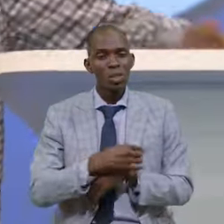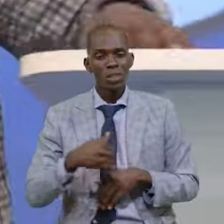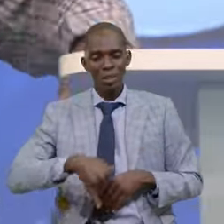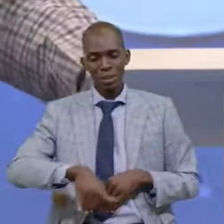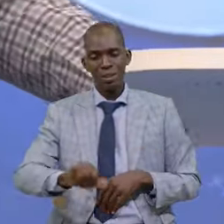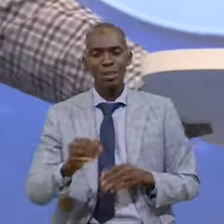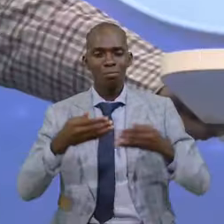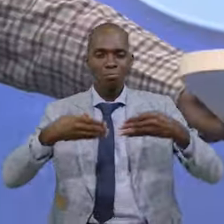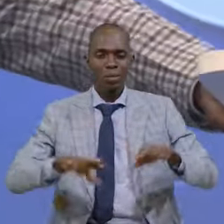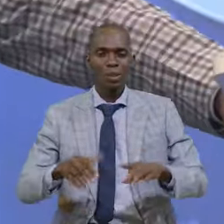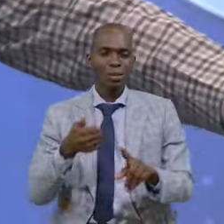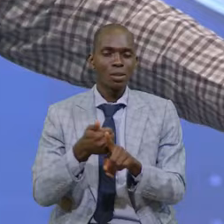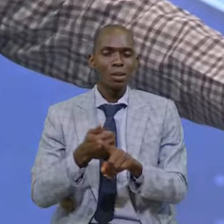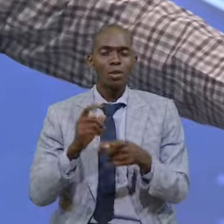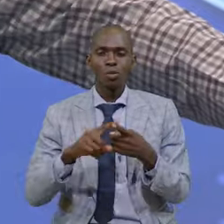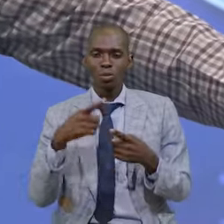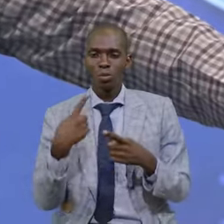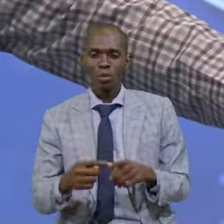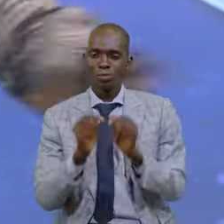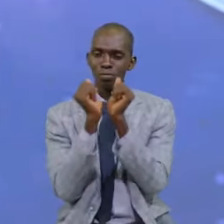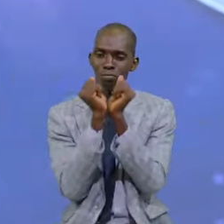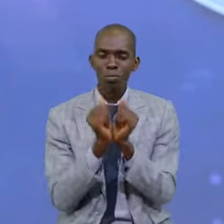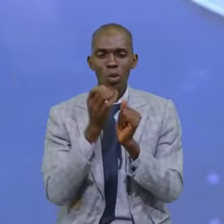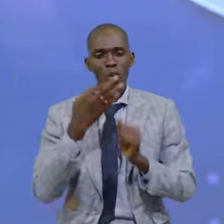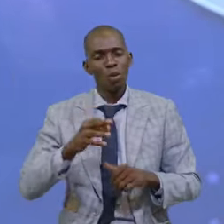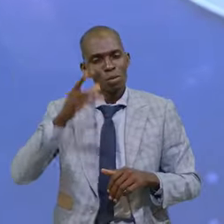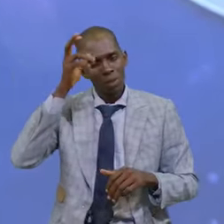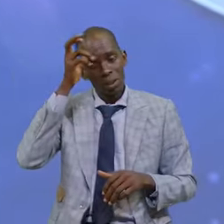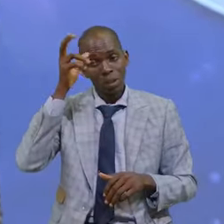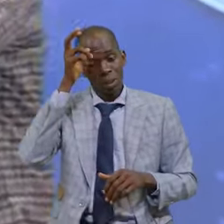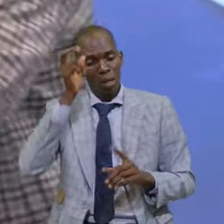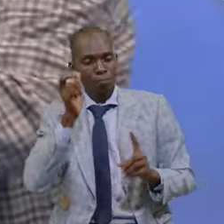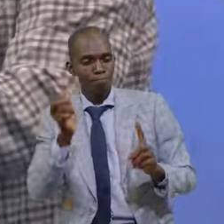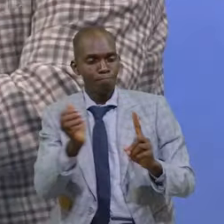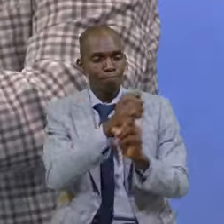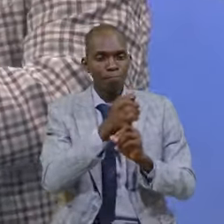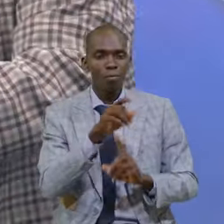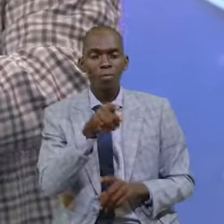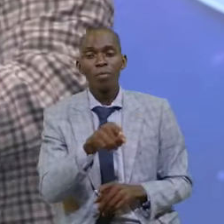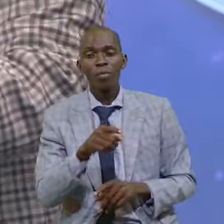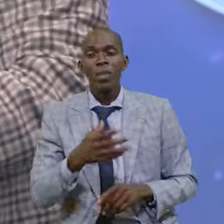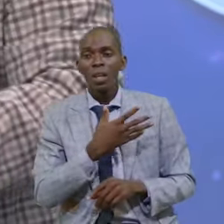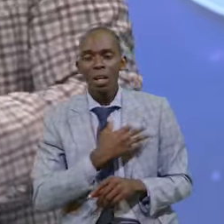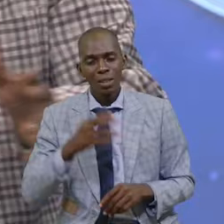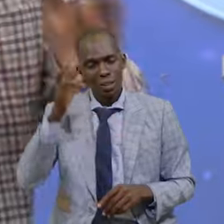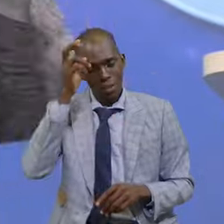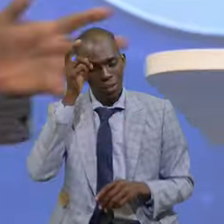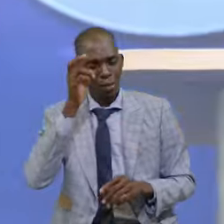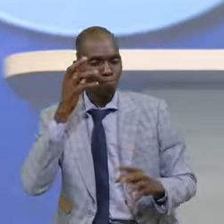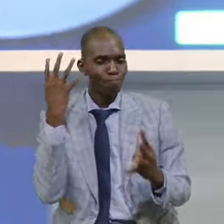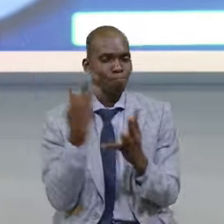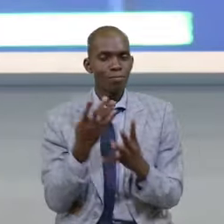slavery of Satan. Satan captures them, and Satan incarcerates them,